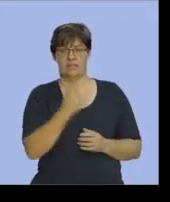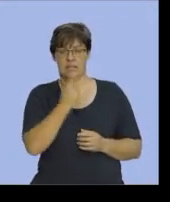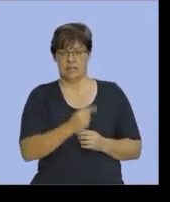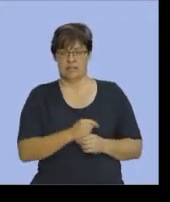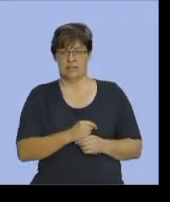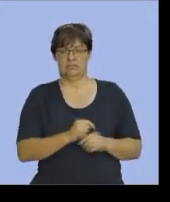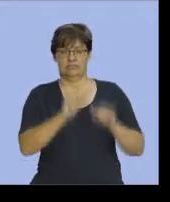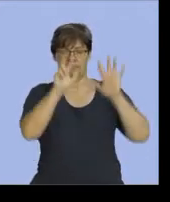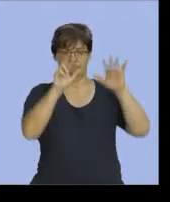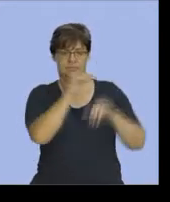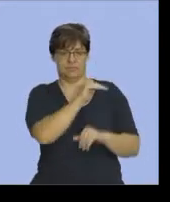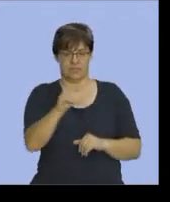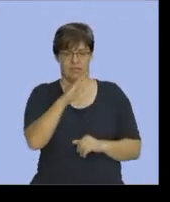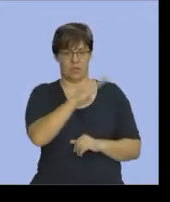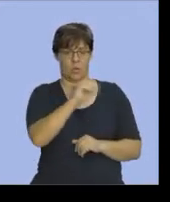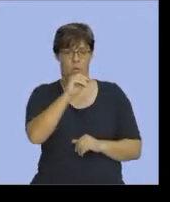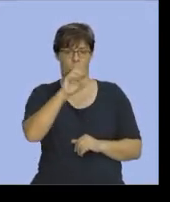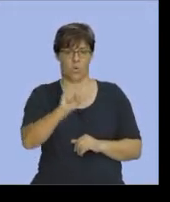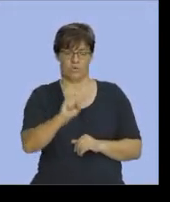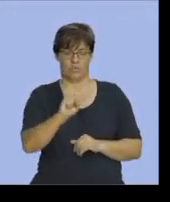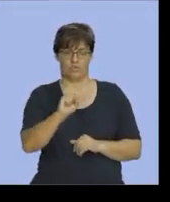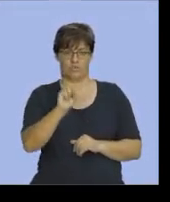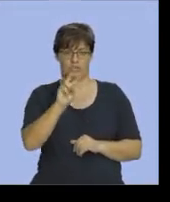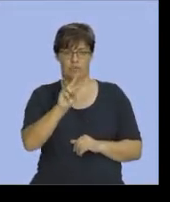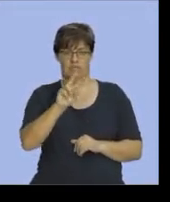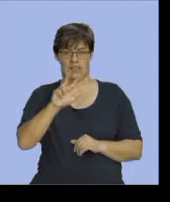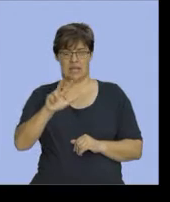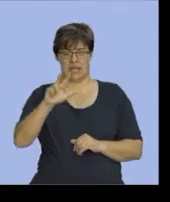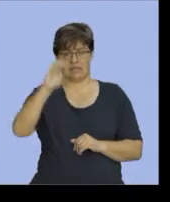I will say 8 divided by cos